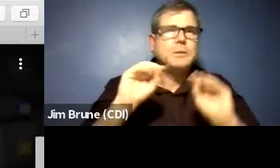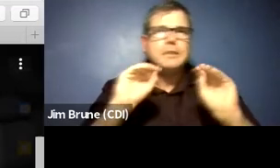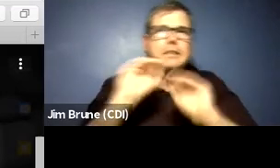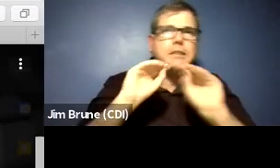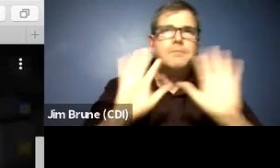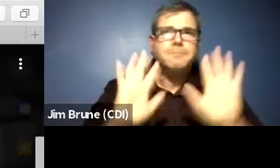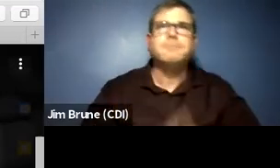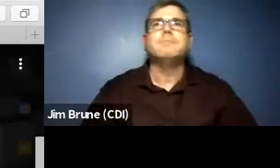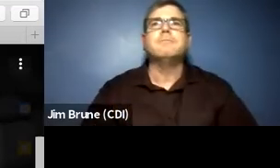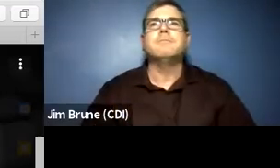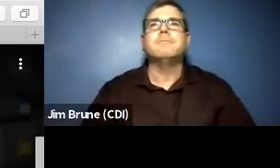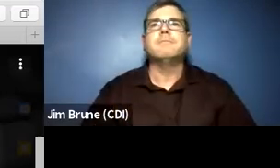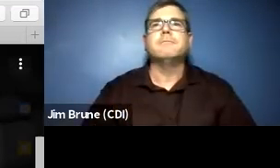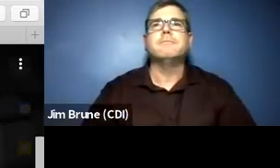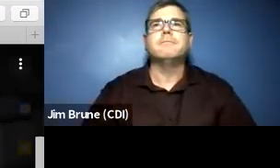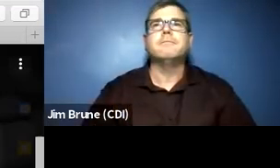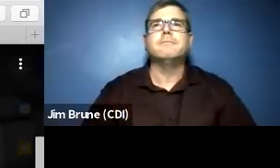All right. So